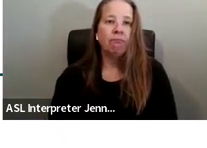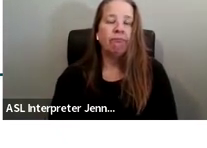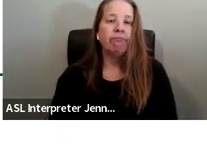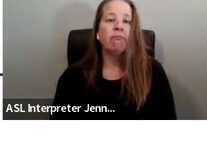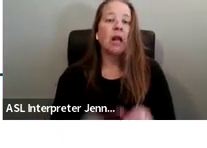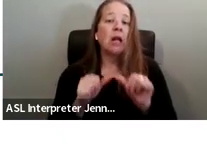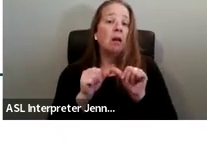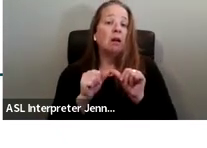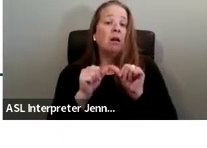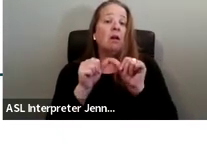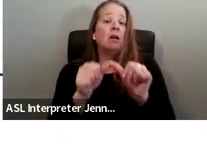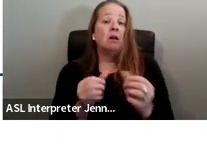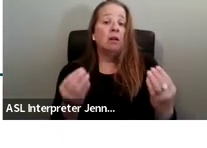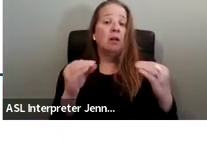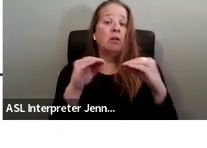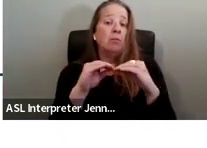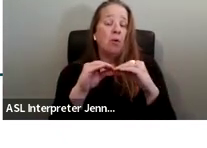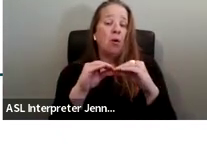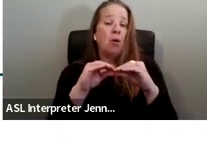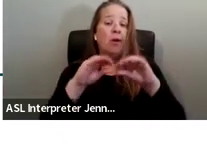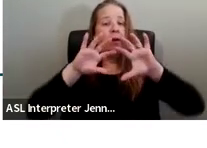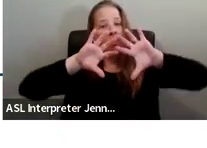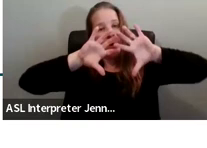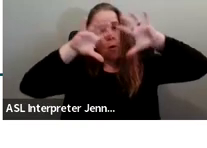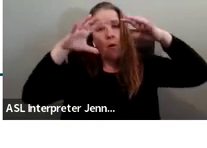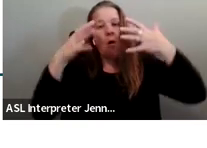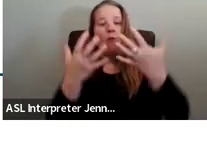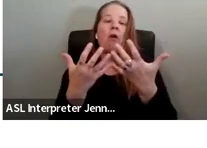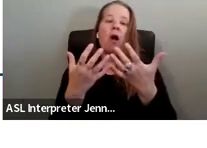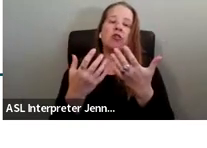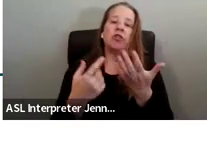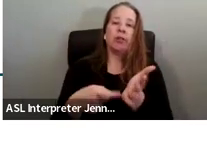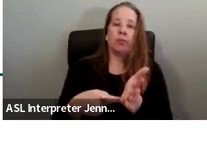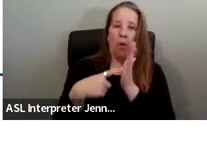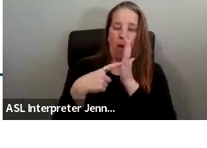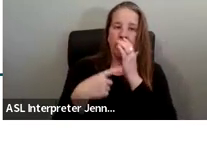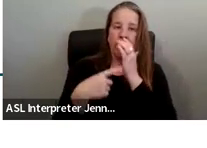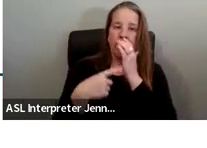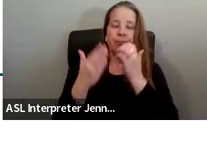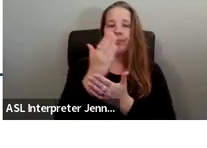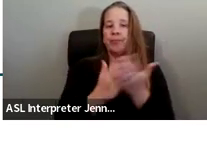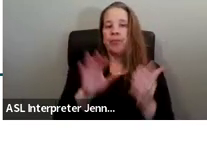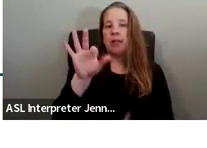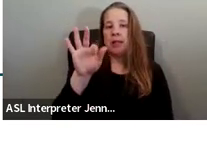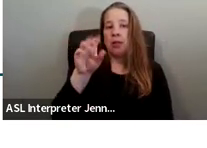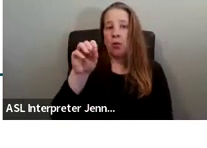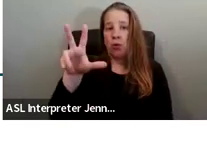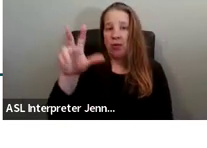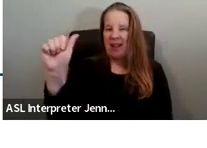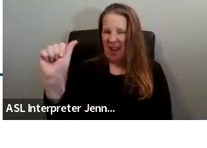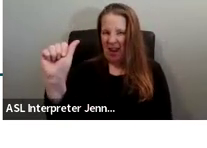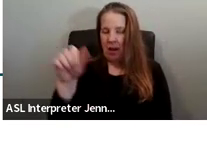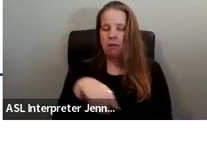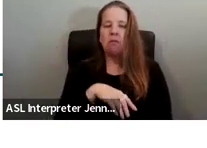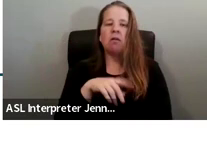Continuing on a bit with the overarching coverage and payment requirements, Section 1903A of